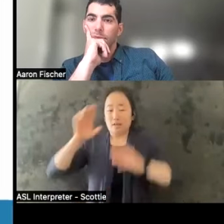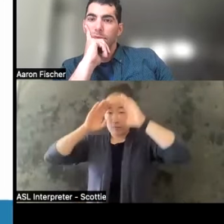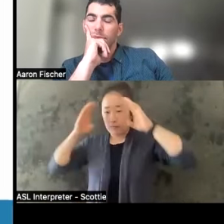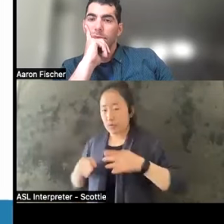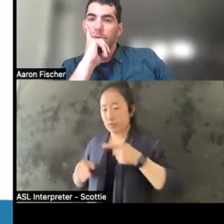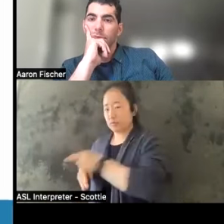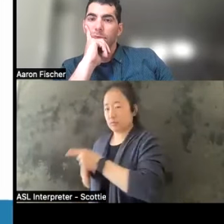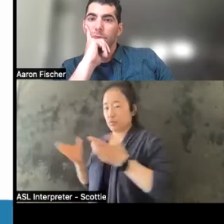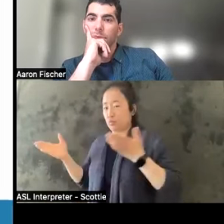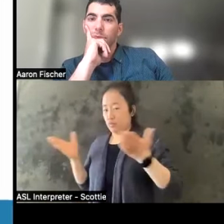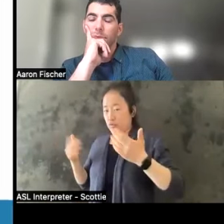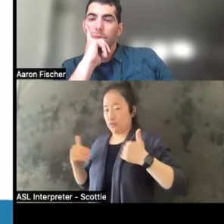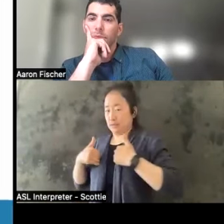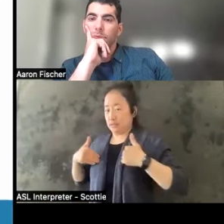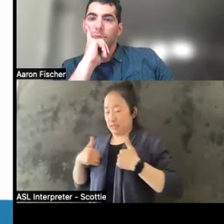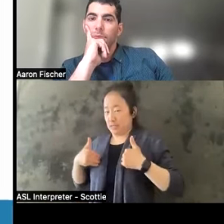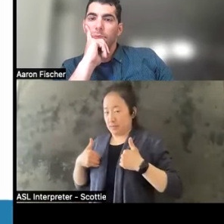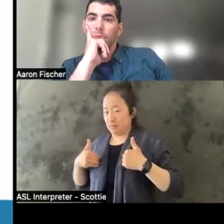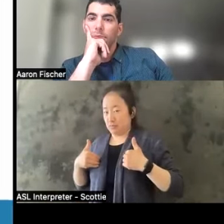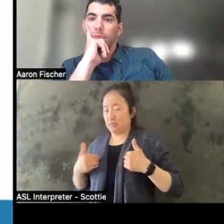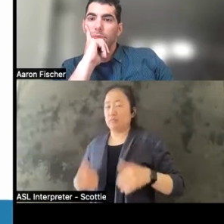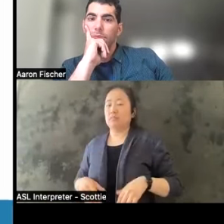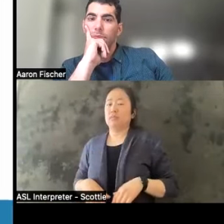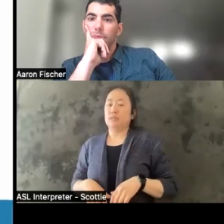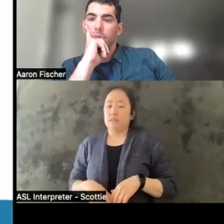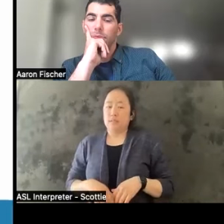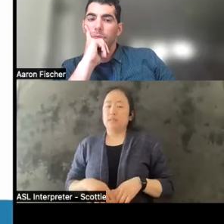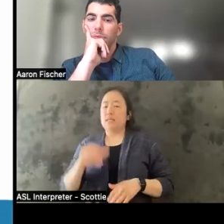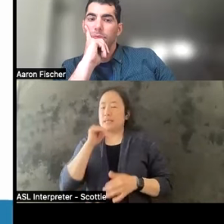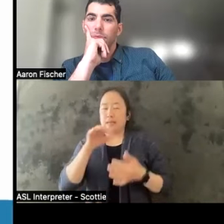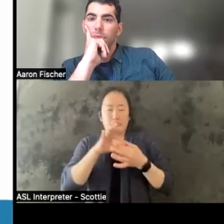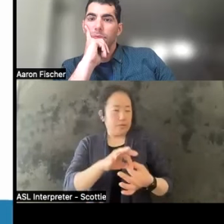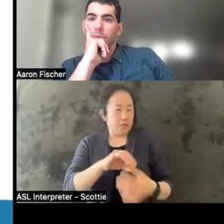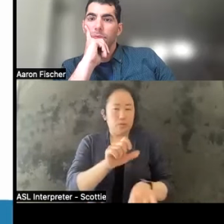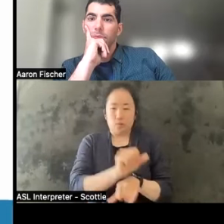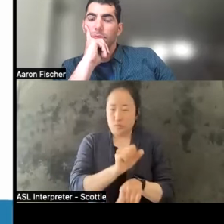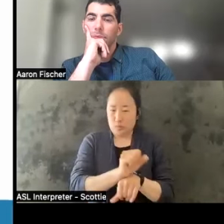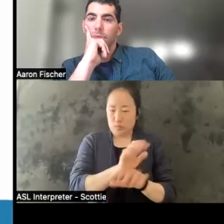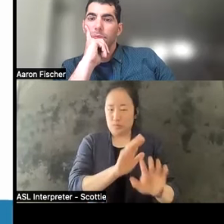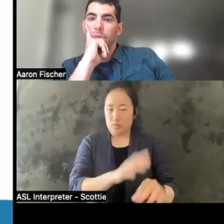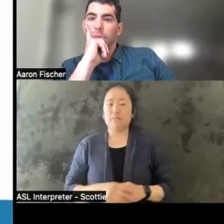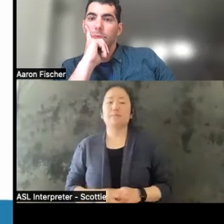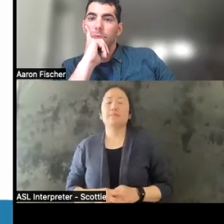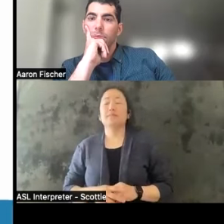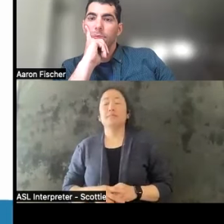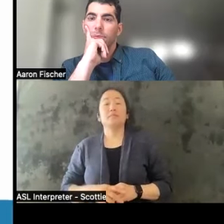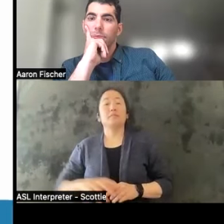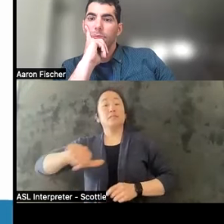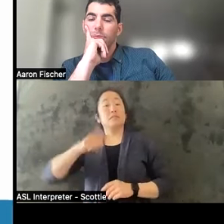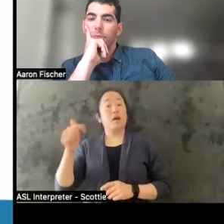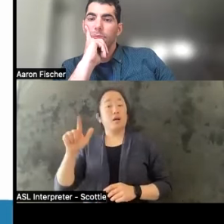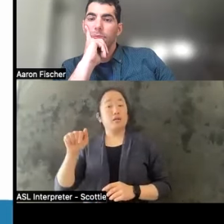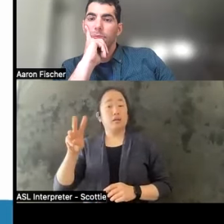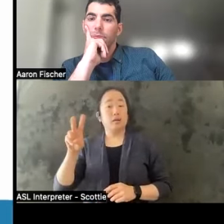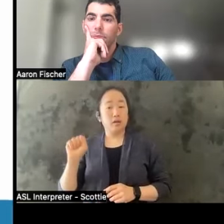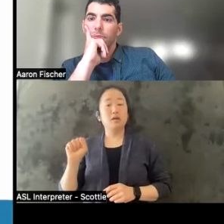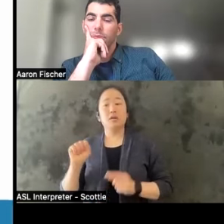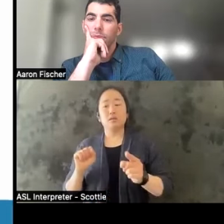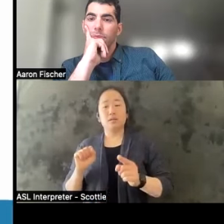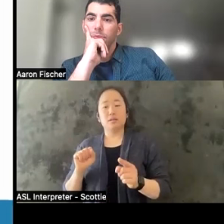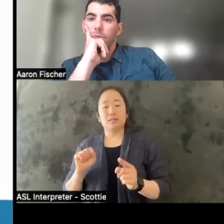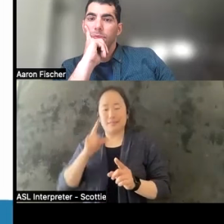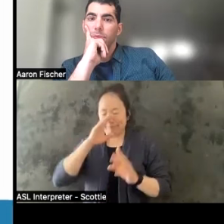outside the employment context, a little bit less specific there. But other laws, and in particular the Fair Housing